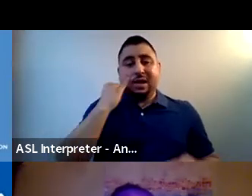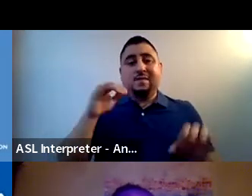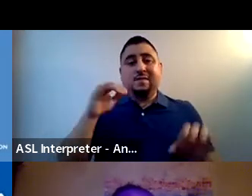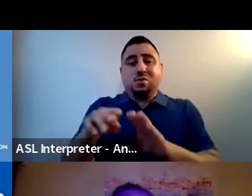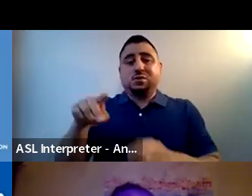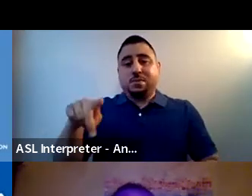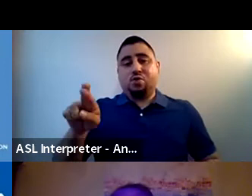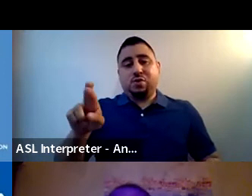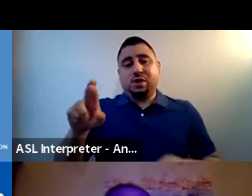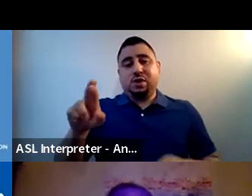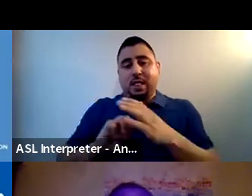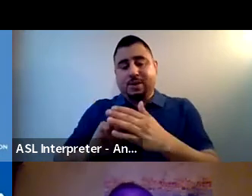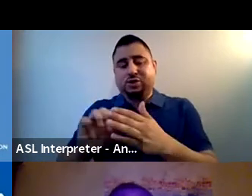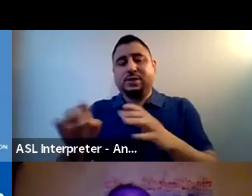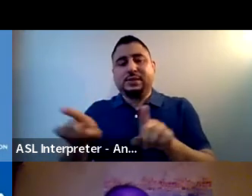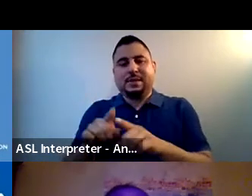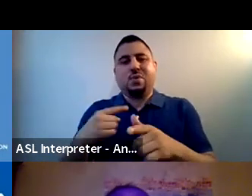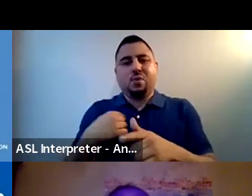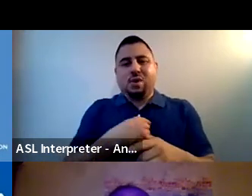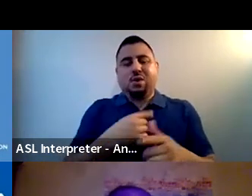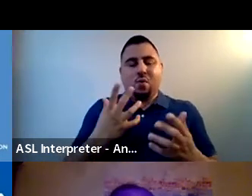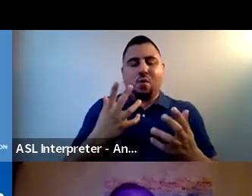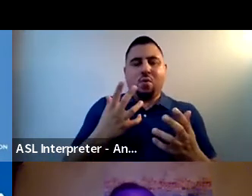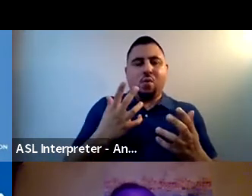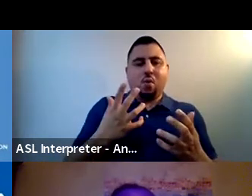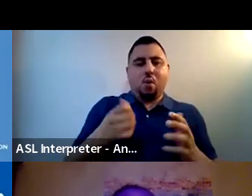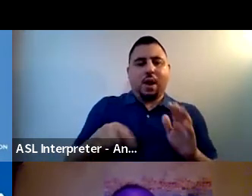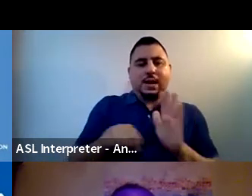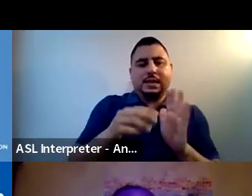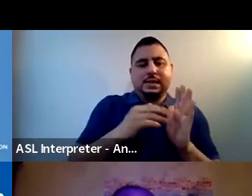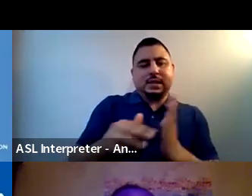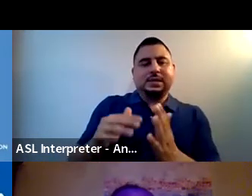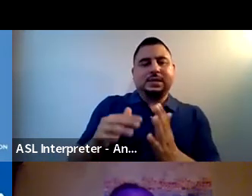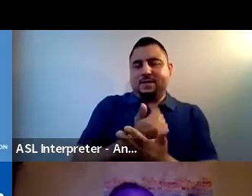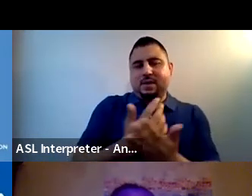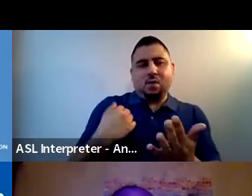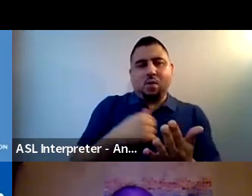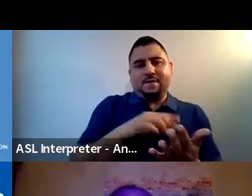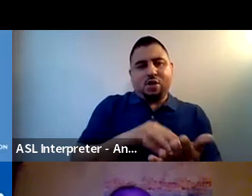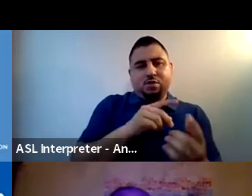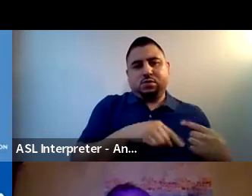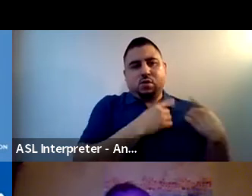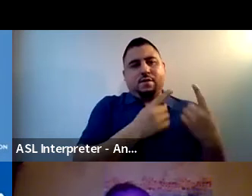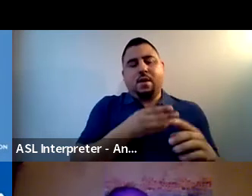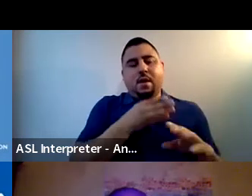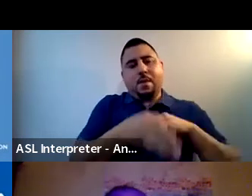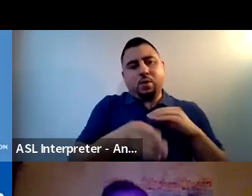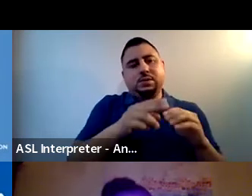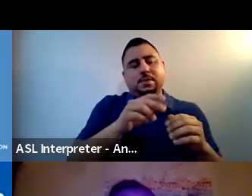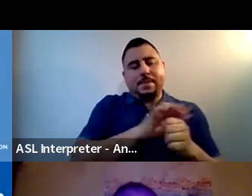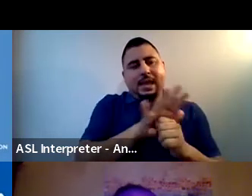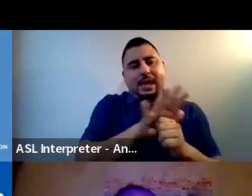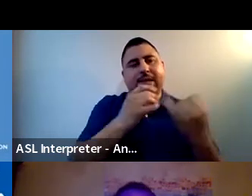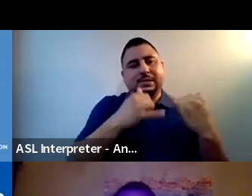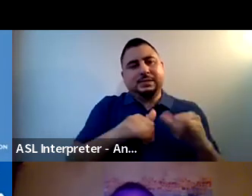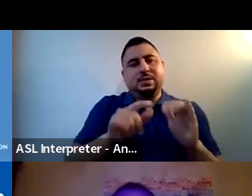Ridge Elementary, is saying, we wanna disregard and negate the studies and everything that we've learned post-pandemic and